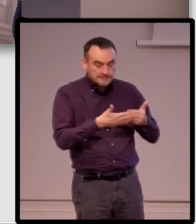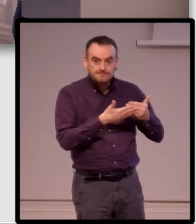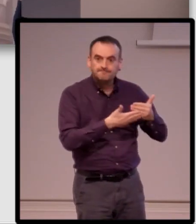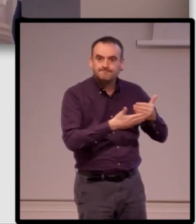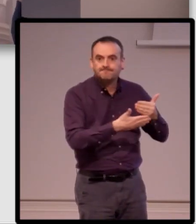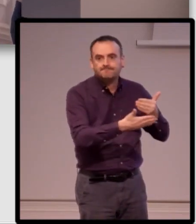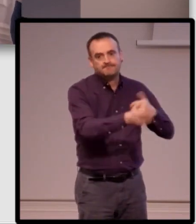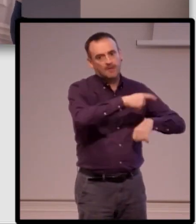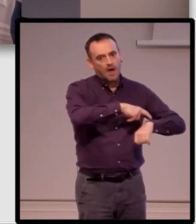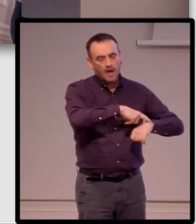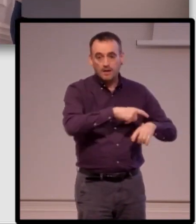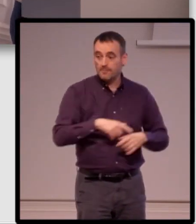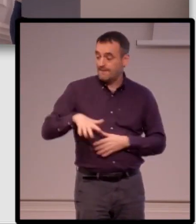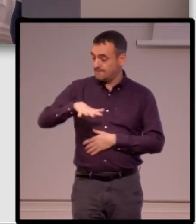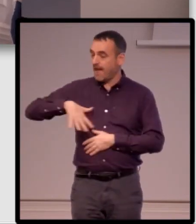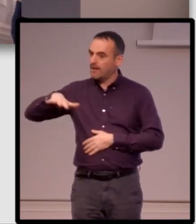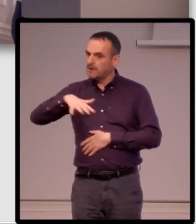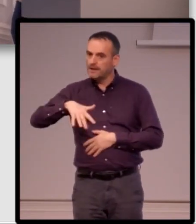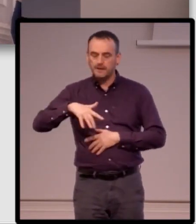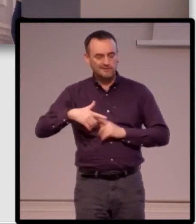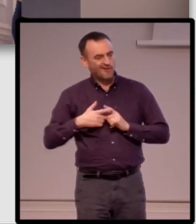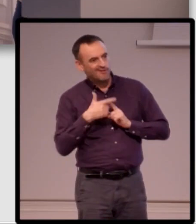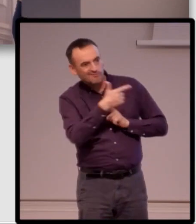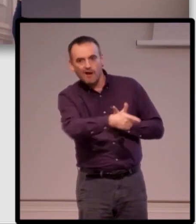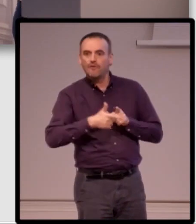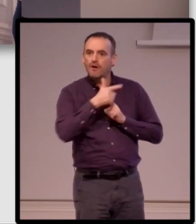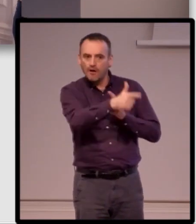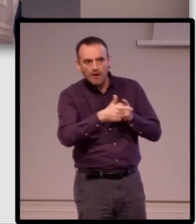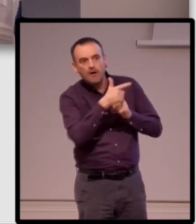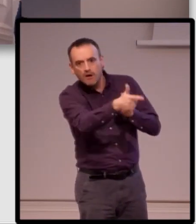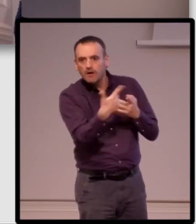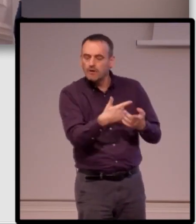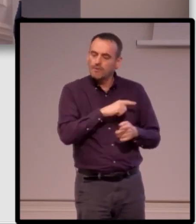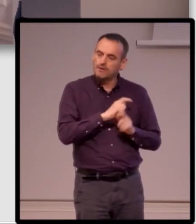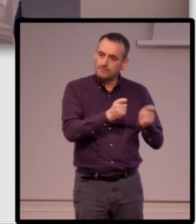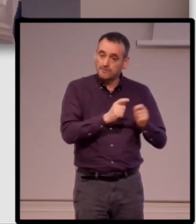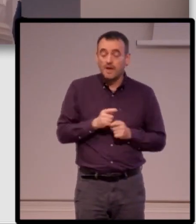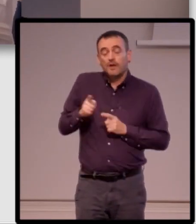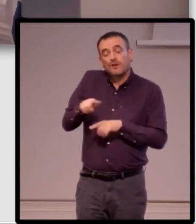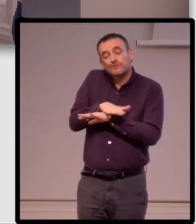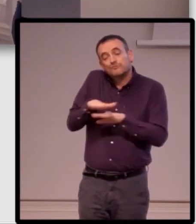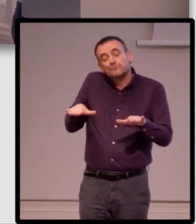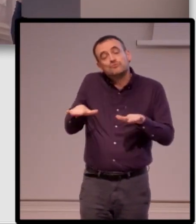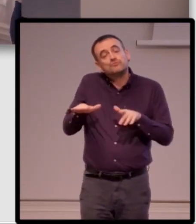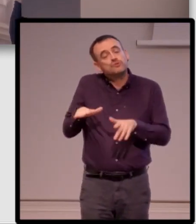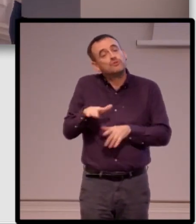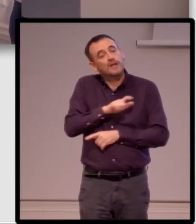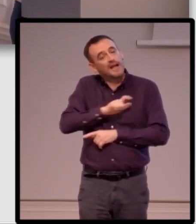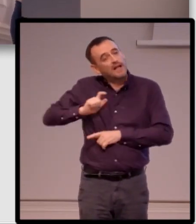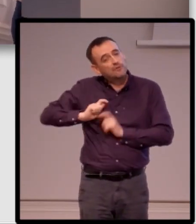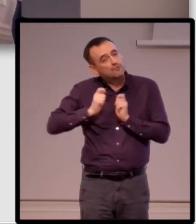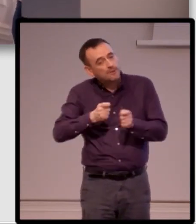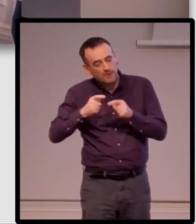hospital, families are travelling further distances for treatment, and so paediatric oncology develops as a